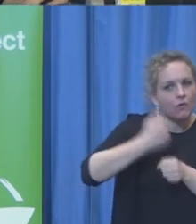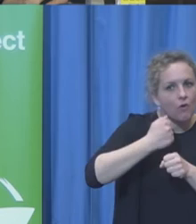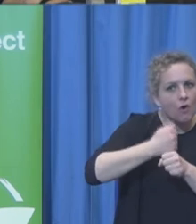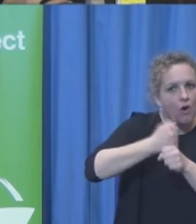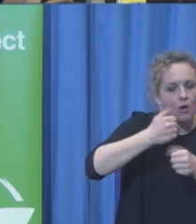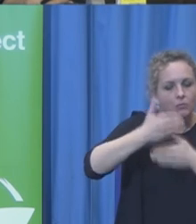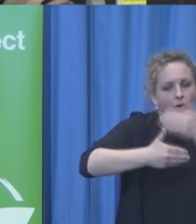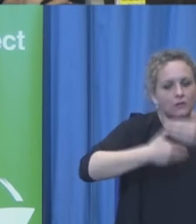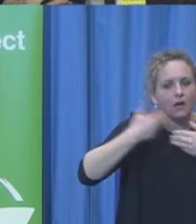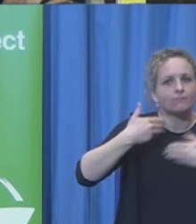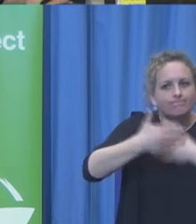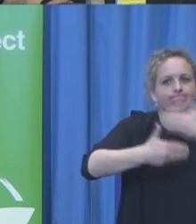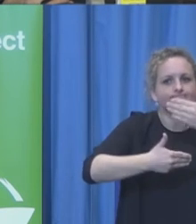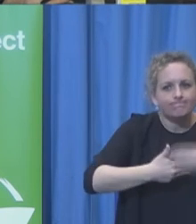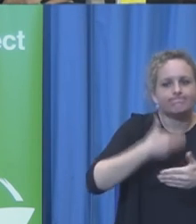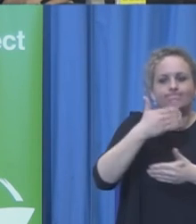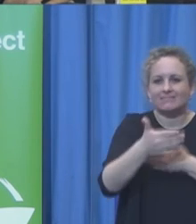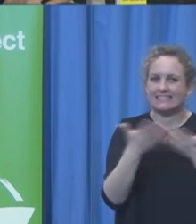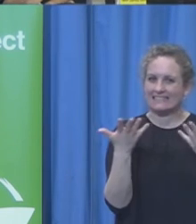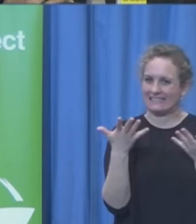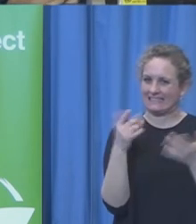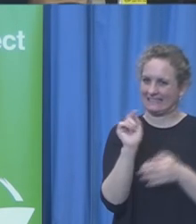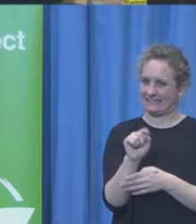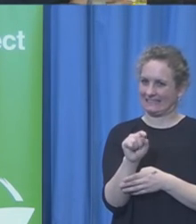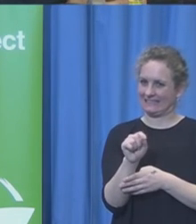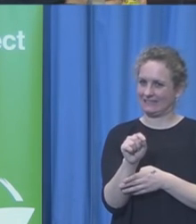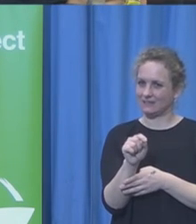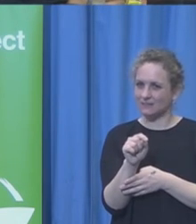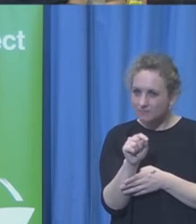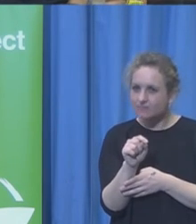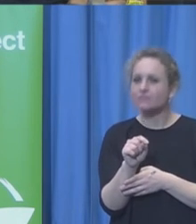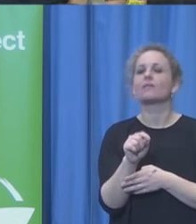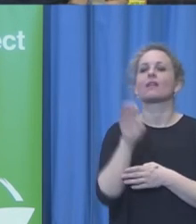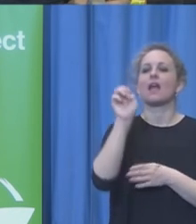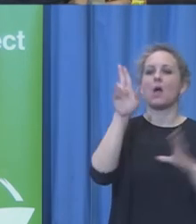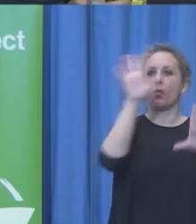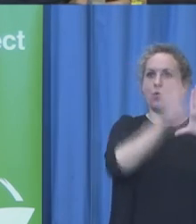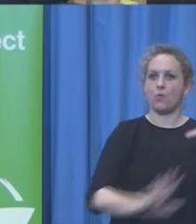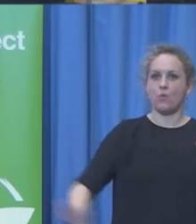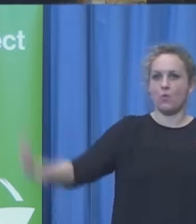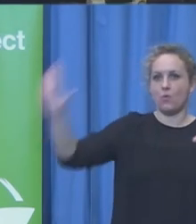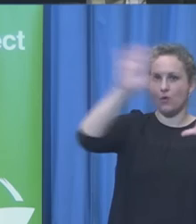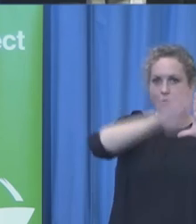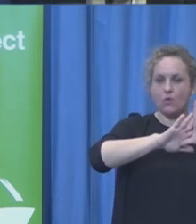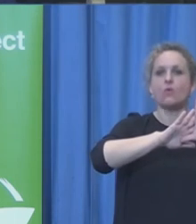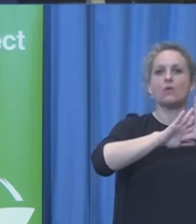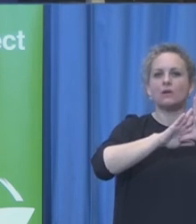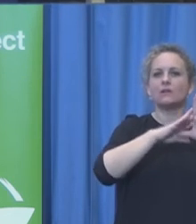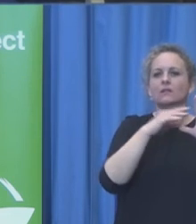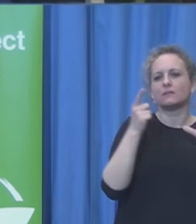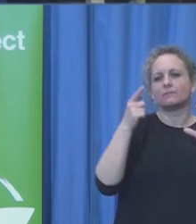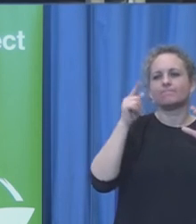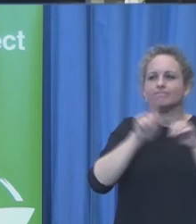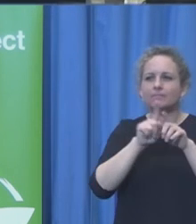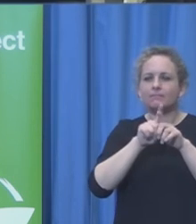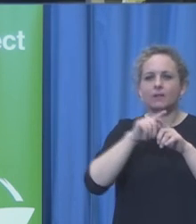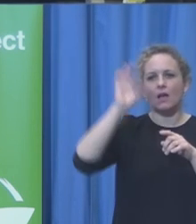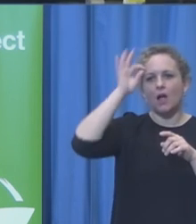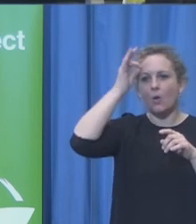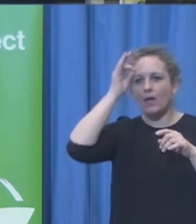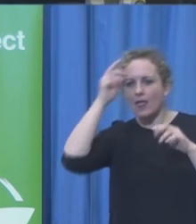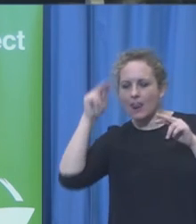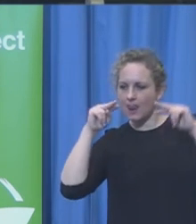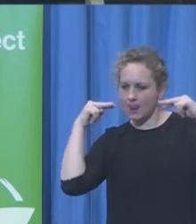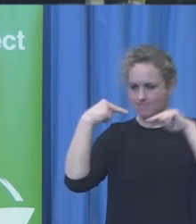the Council, so the member states in Council, will reach what is called a common position, saying this is our view on the Commission